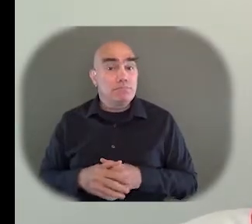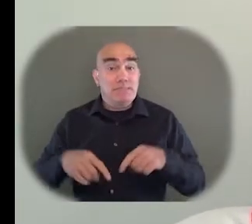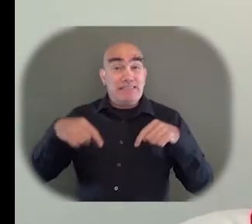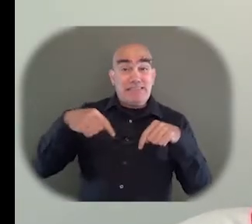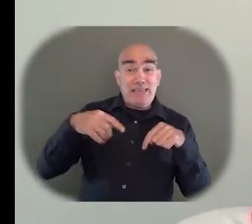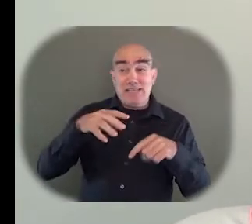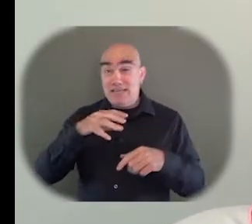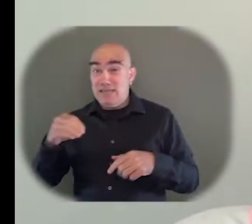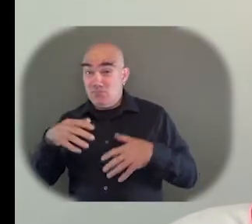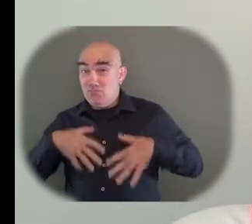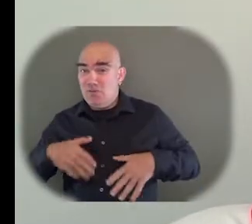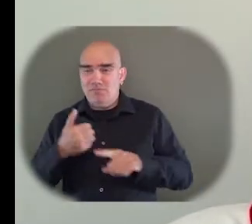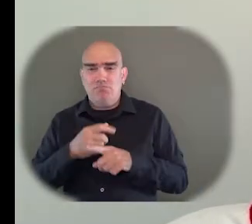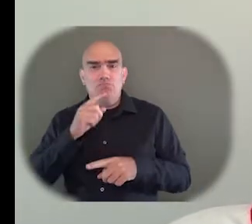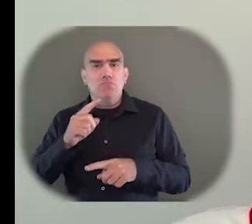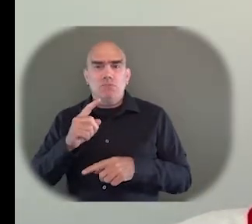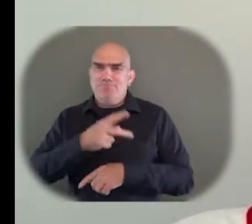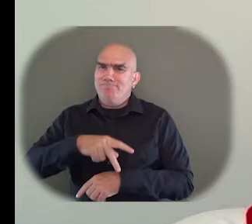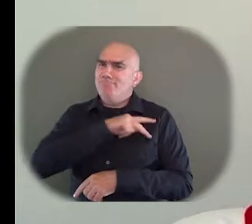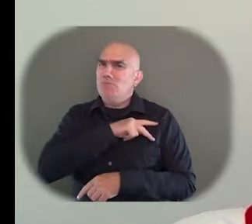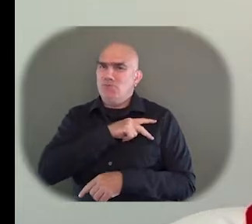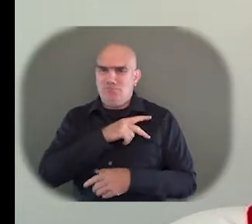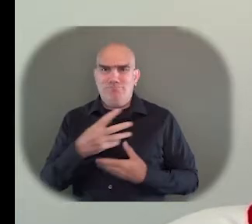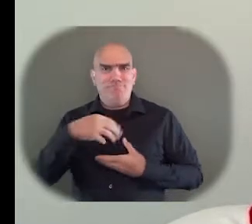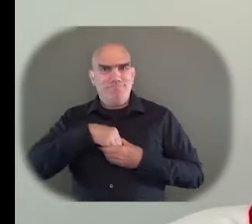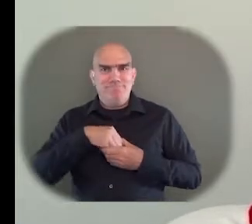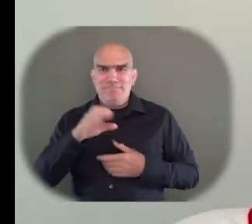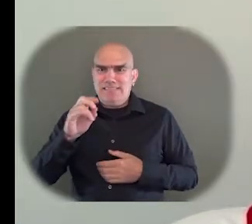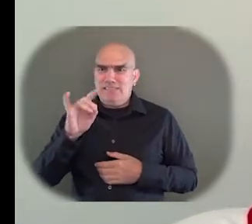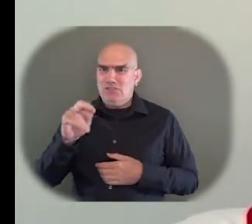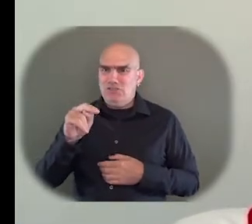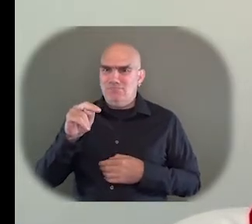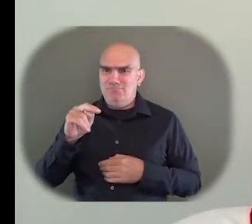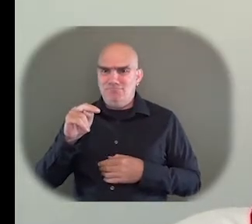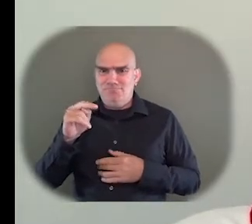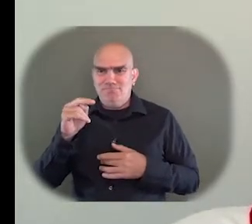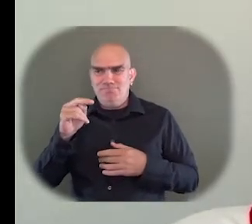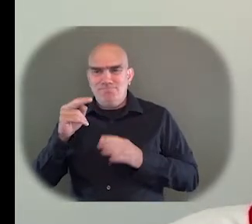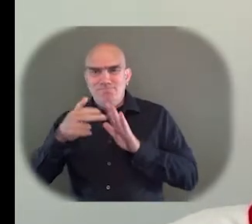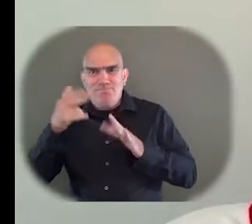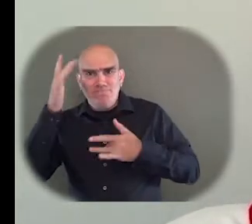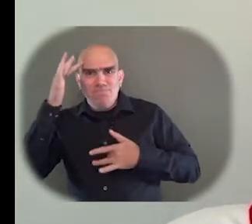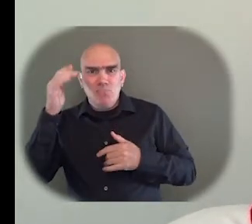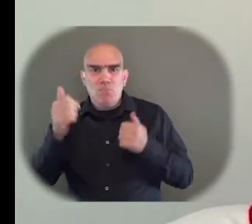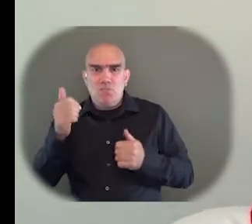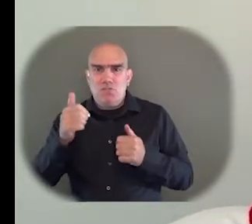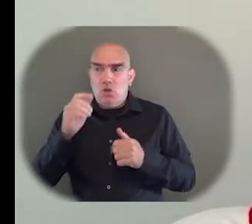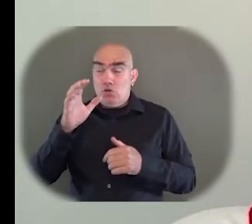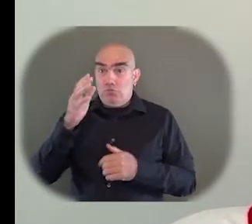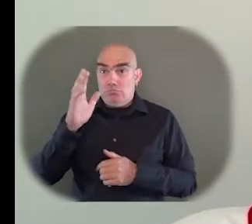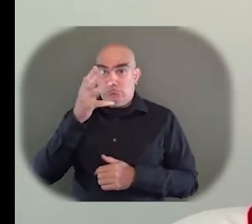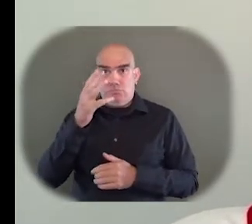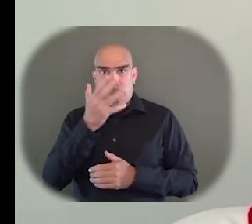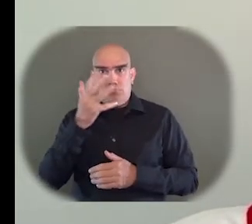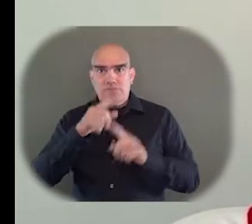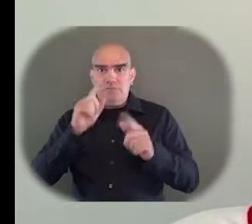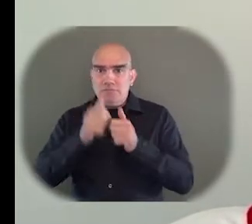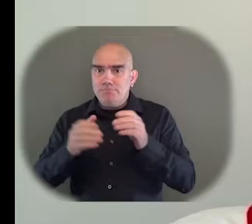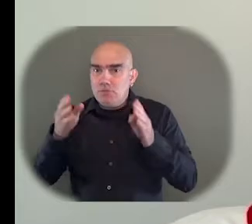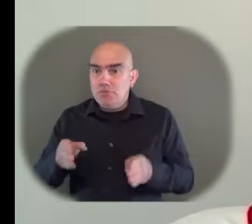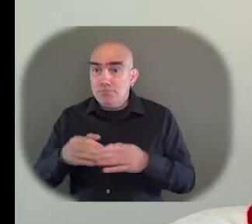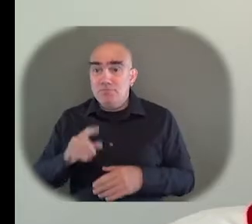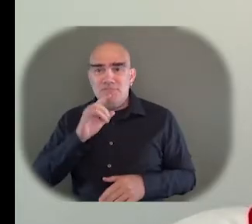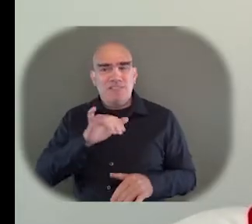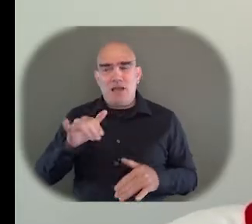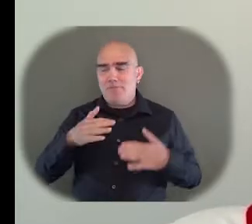hand, but they don't always. Anxiety and depression are highly personal conditions, which look different for every single